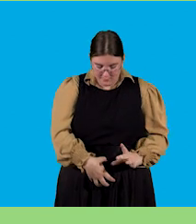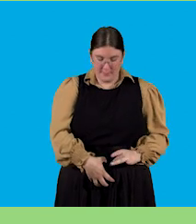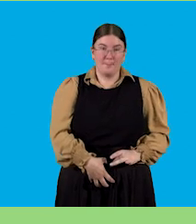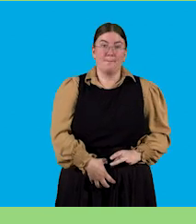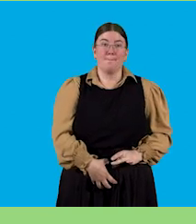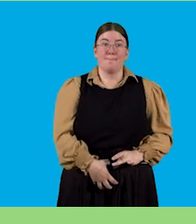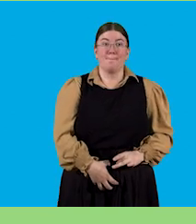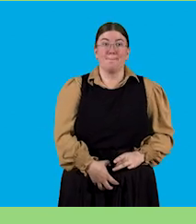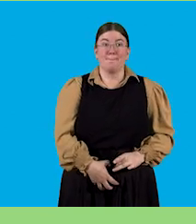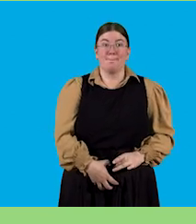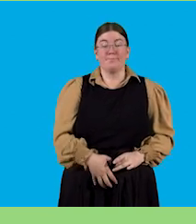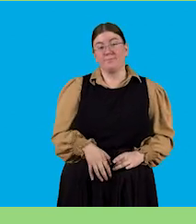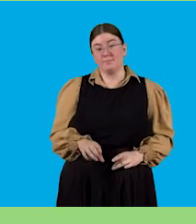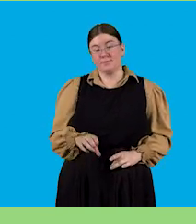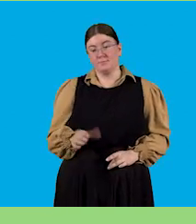uterus wall.